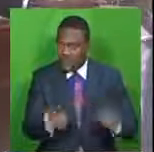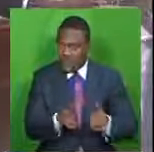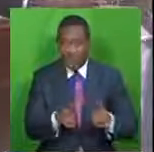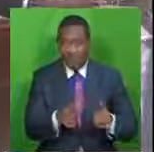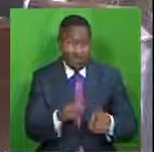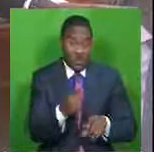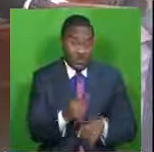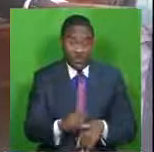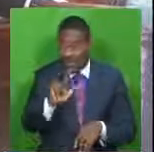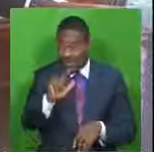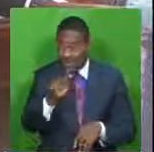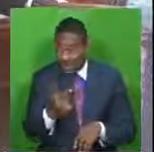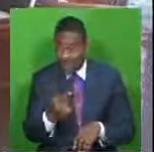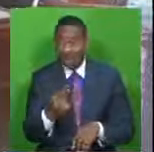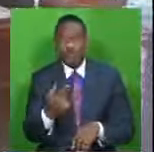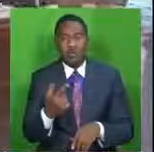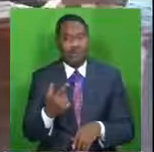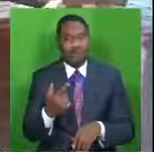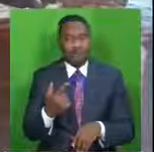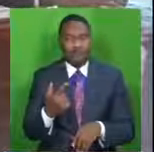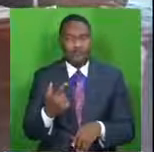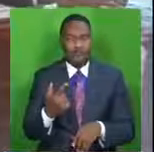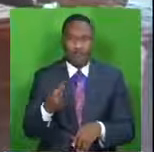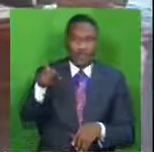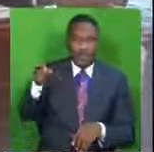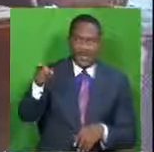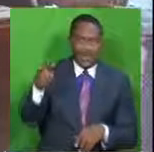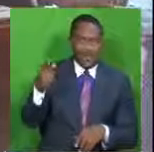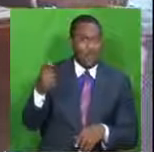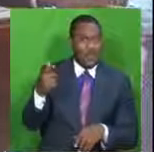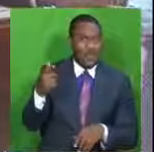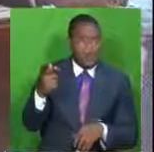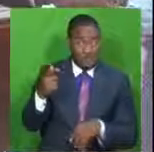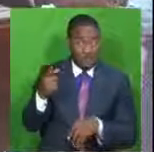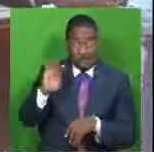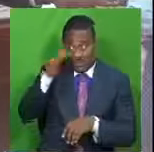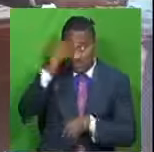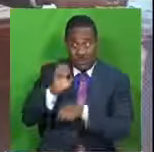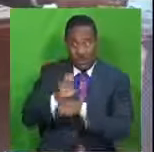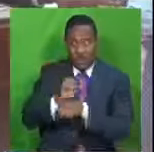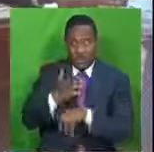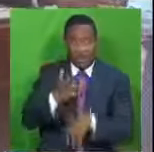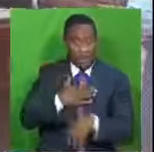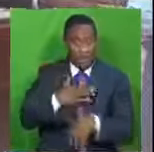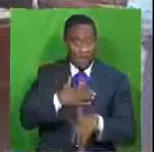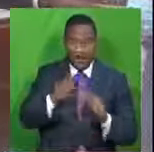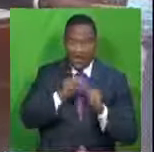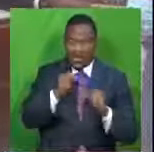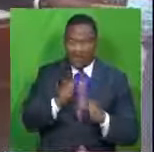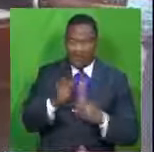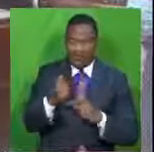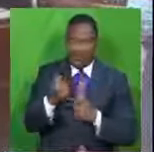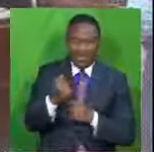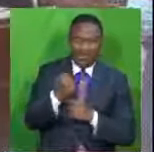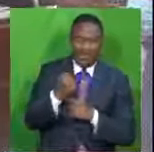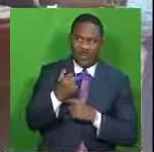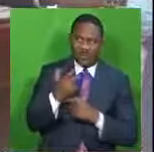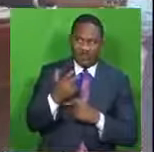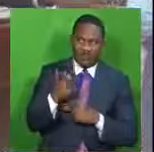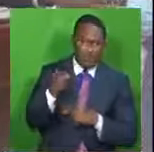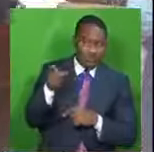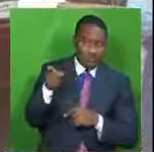the Minister for Employment, he beat my team 2 weeks ago in the Brown Halfway area,